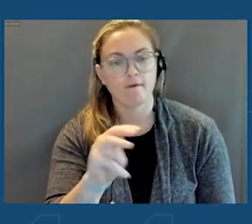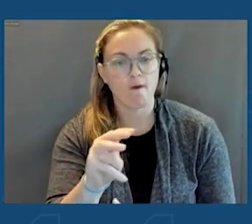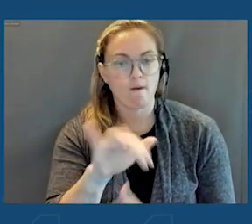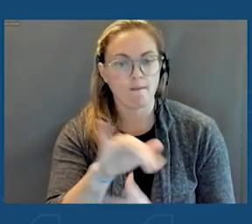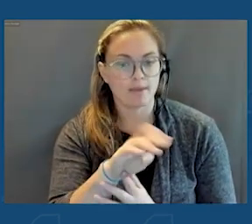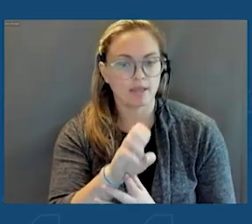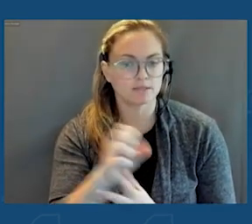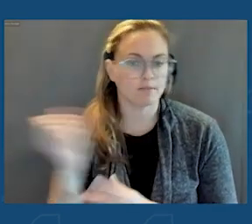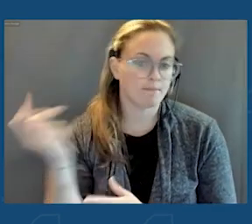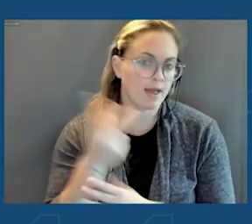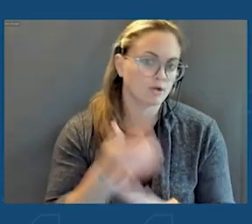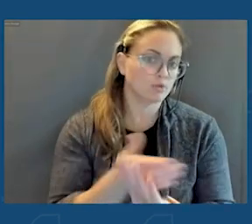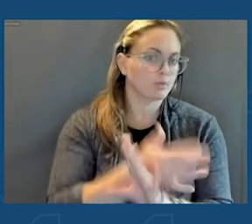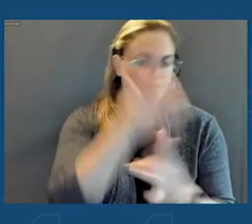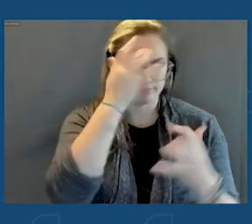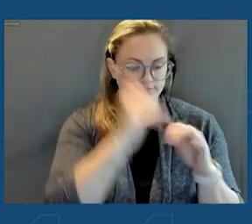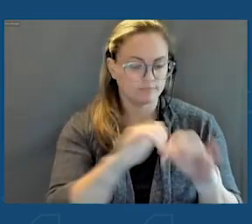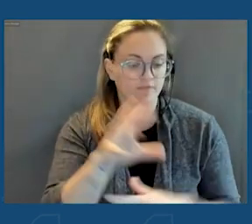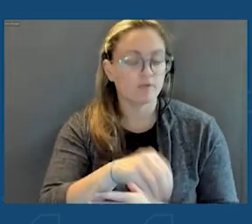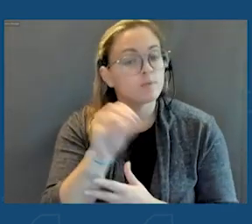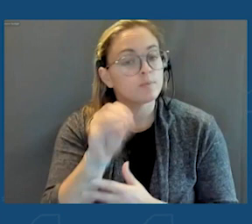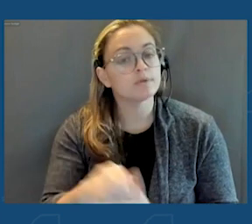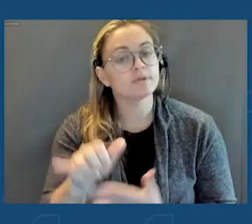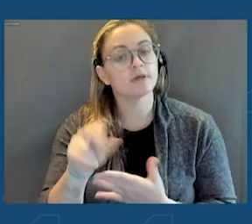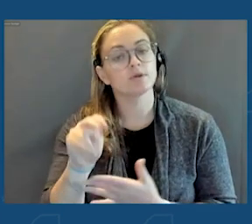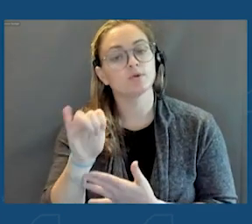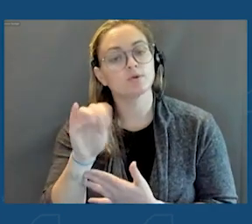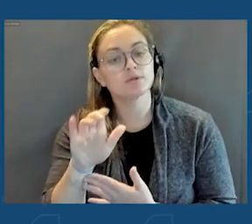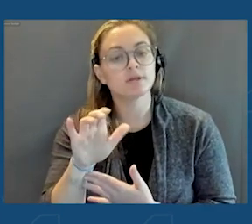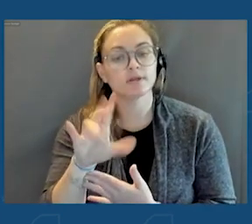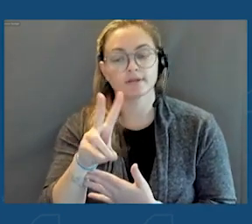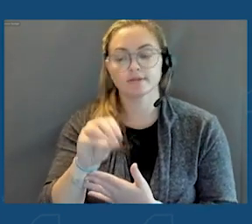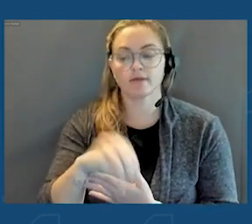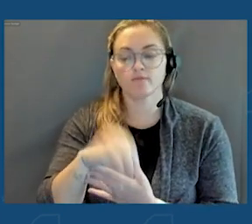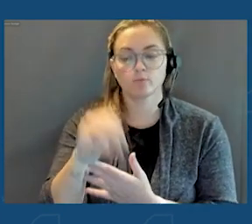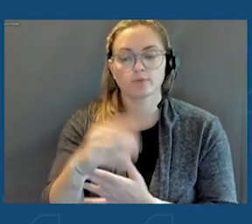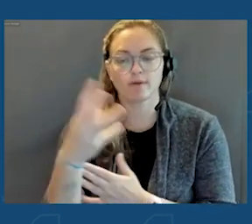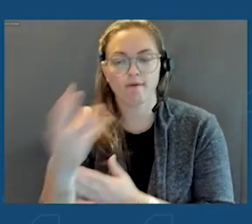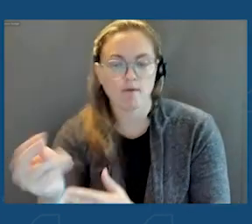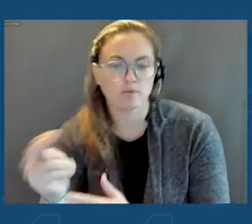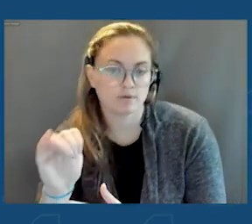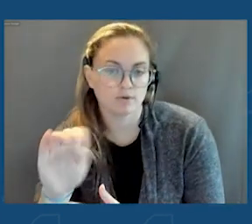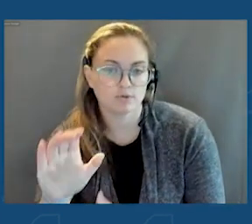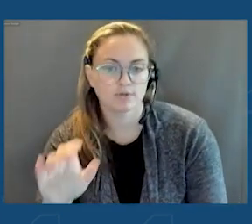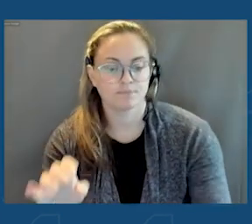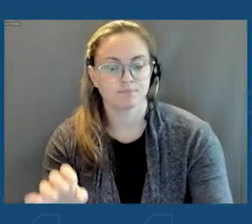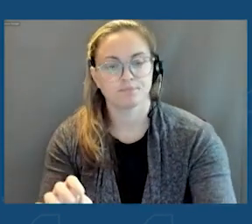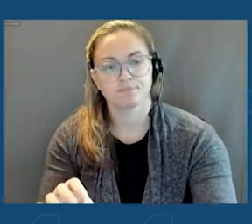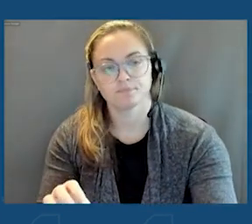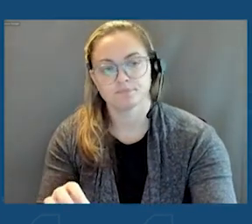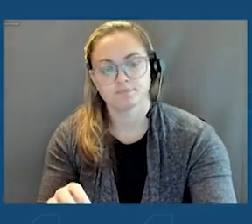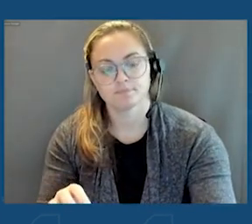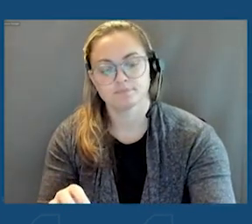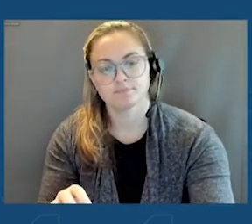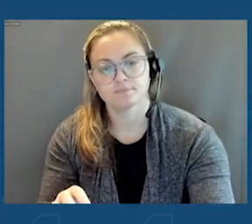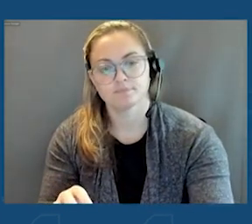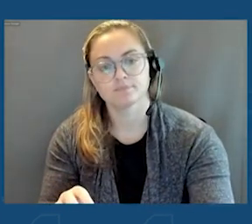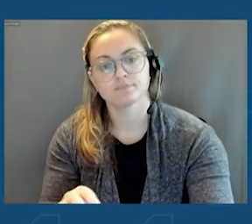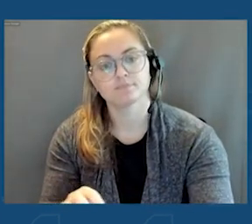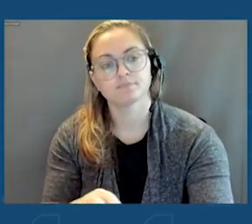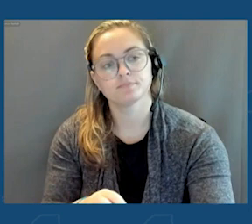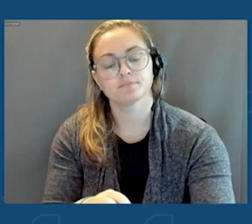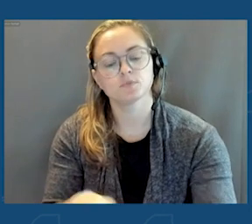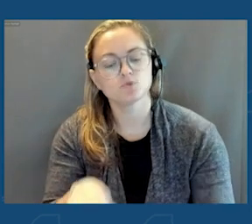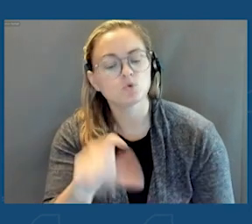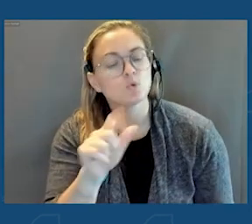They're back to 50% in New York City and 70% outside of New York City. So we have reason to believe that the 2022 numbers, which are